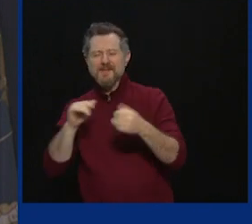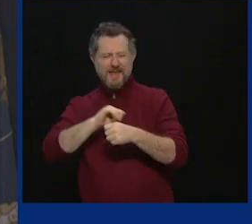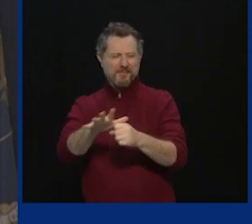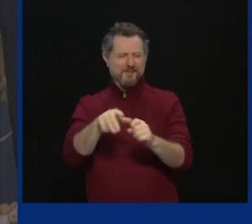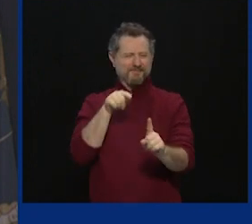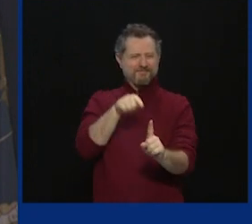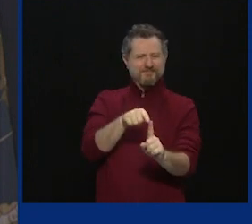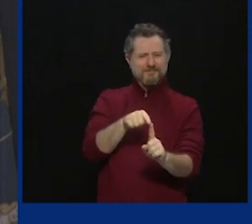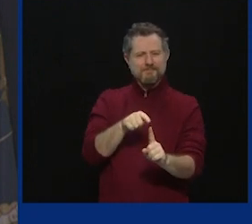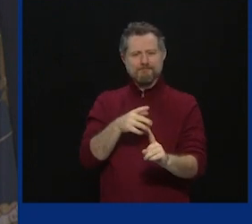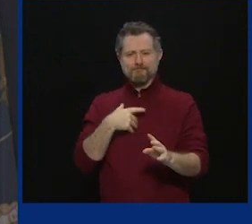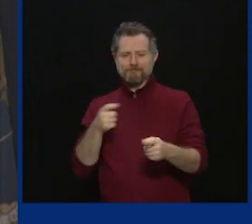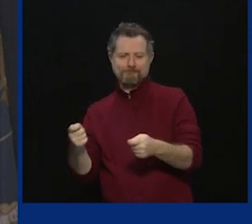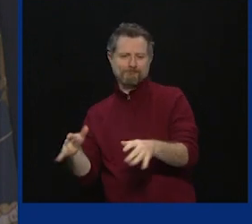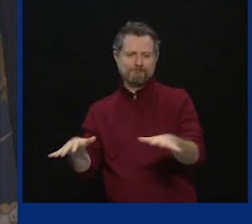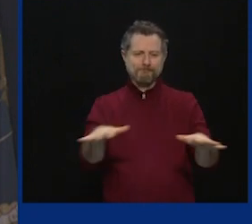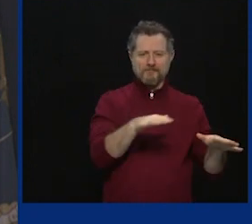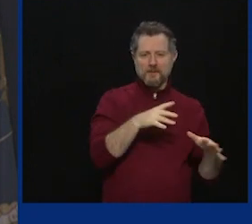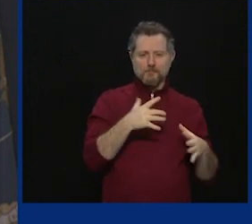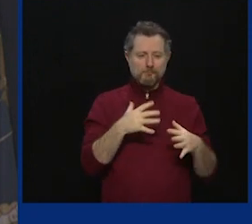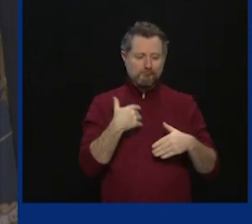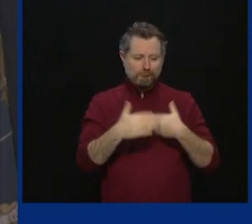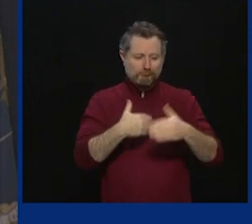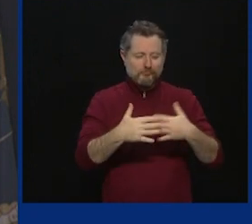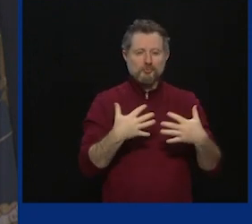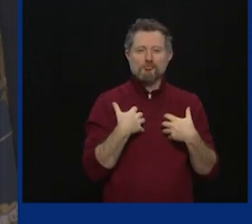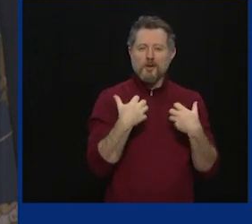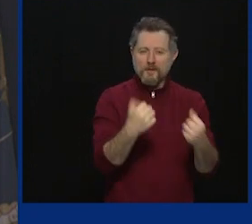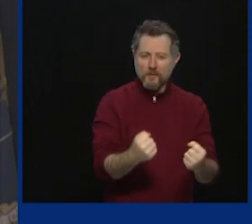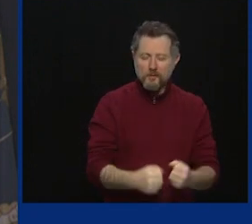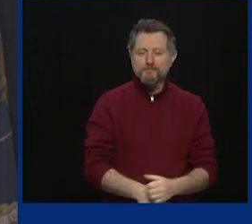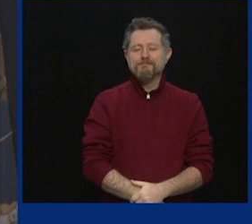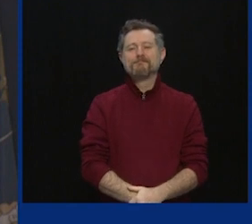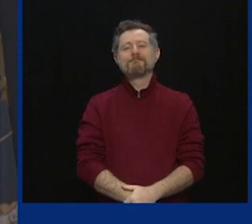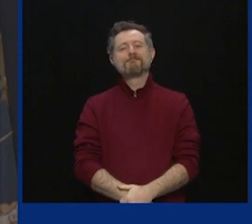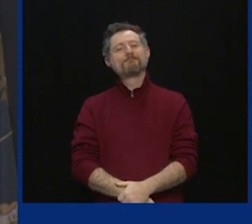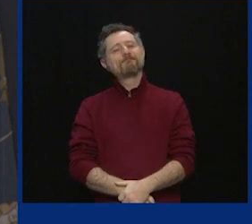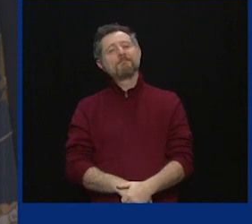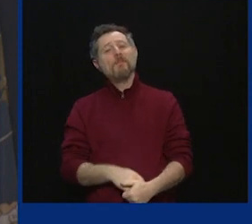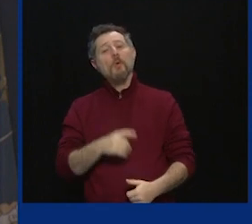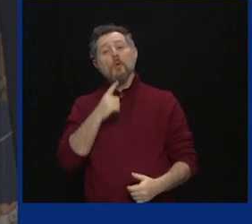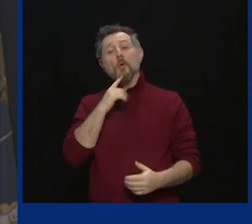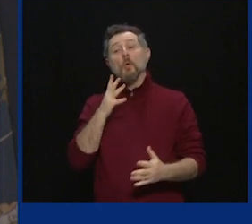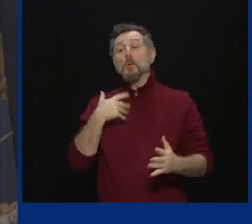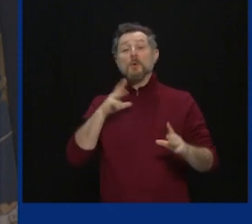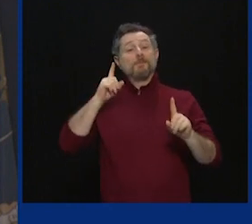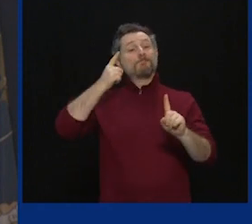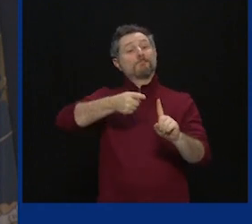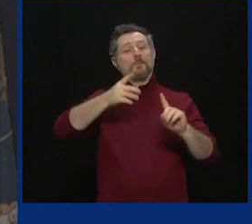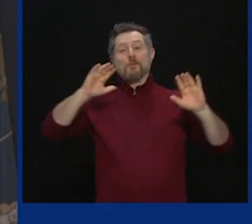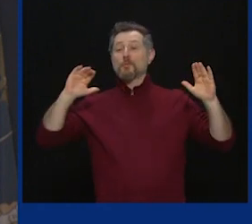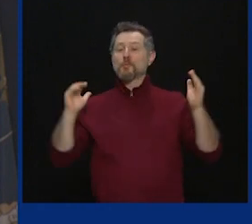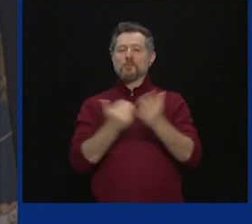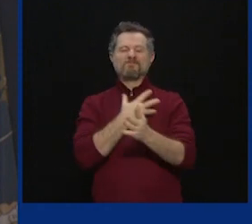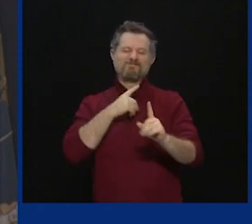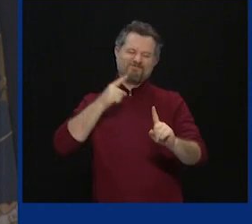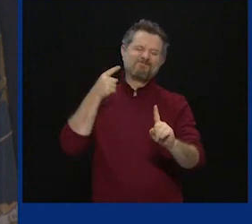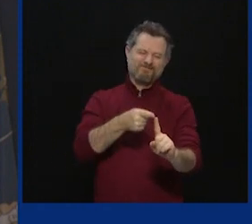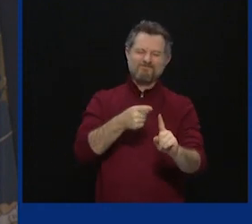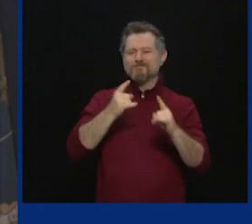recovery. And the issue I'll be happy to start off with is our new mask mandate. We announced on Friday,